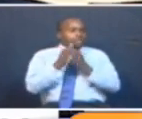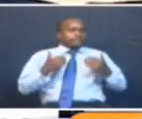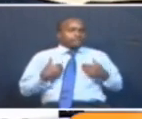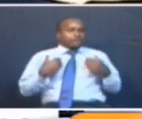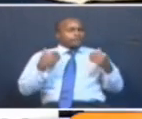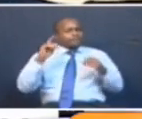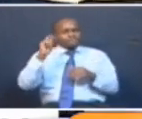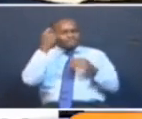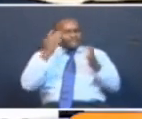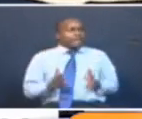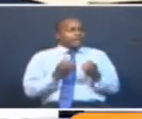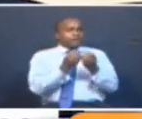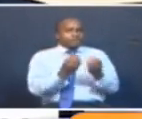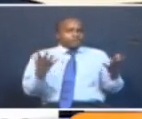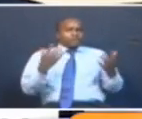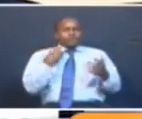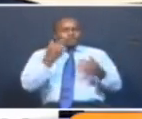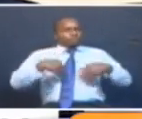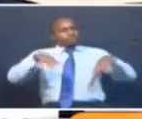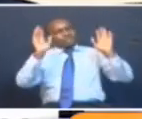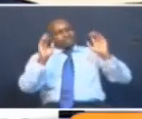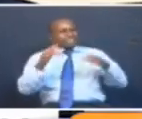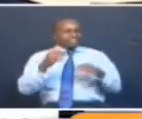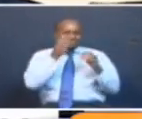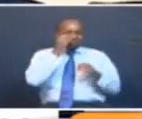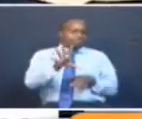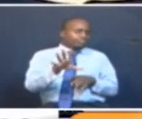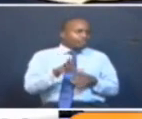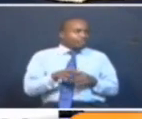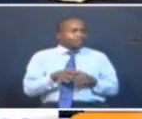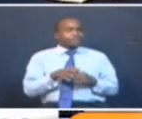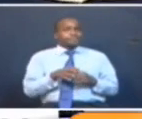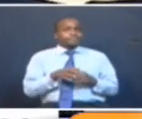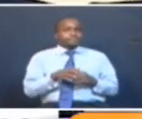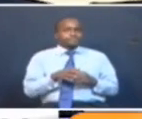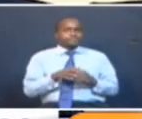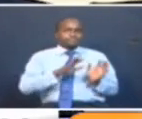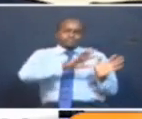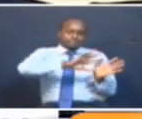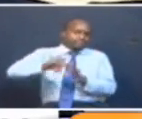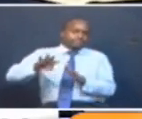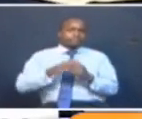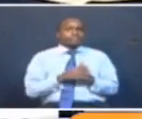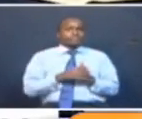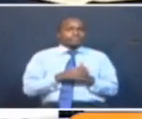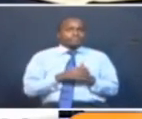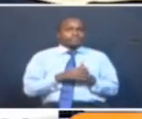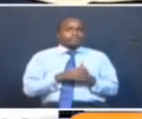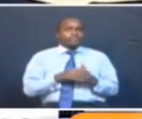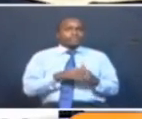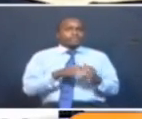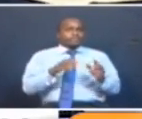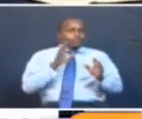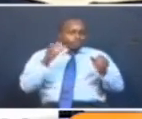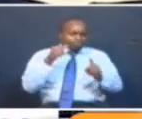just either given up or not bothered. Push them, because they can make a